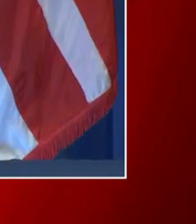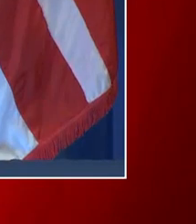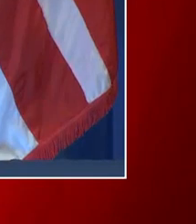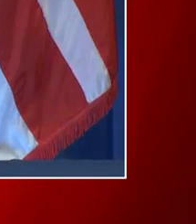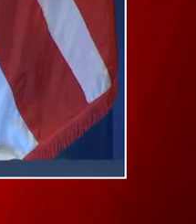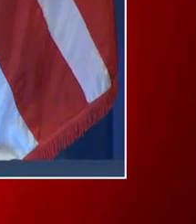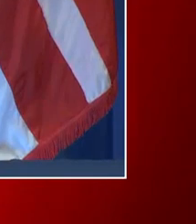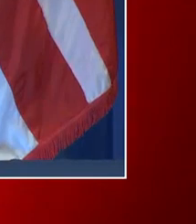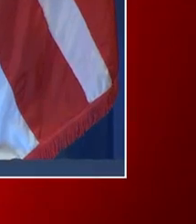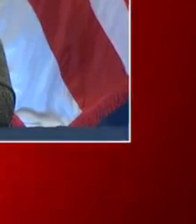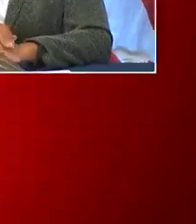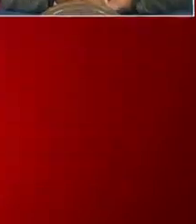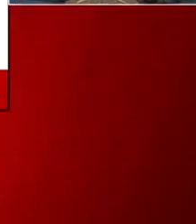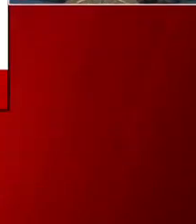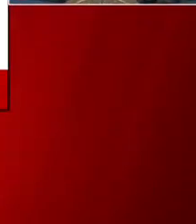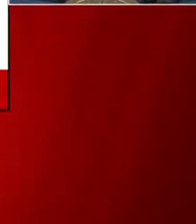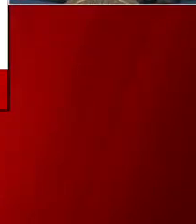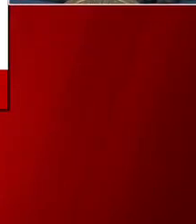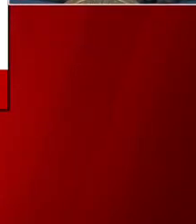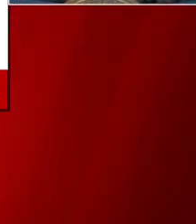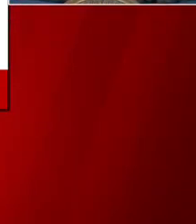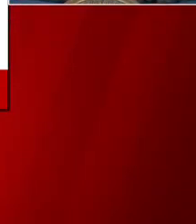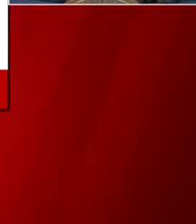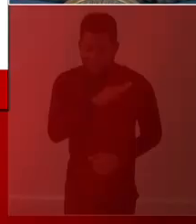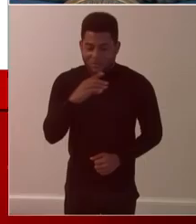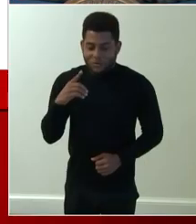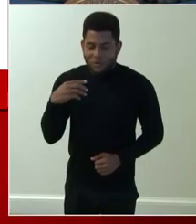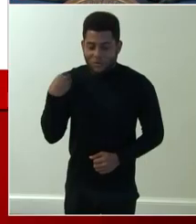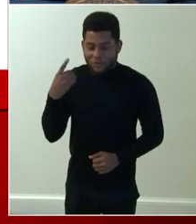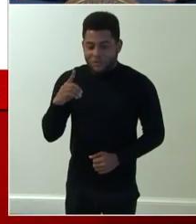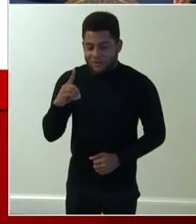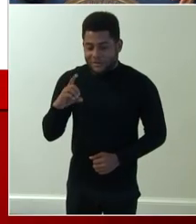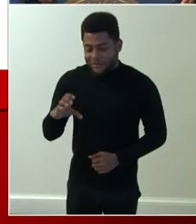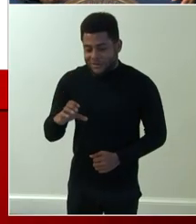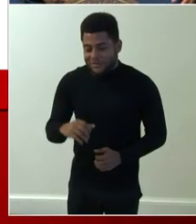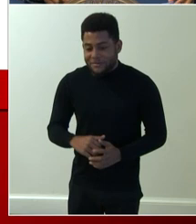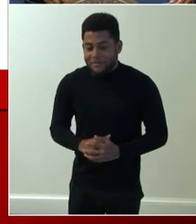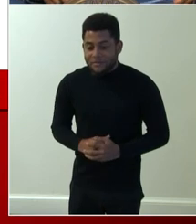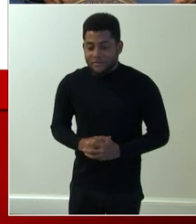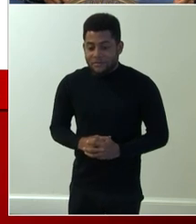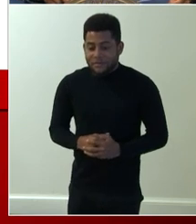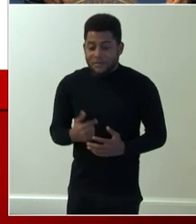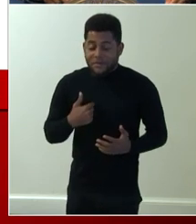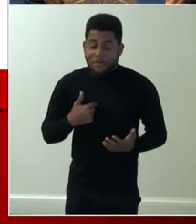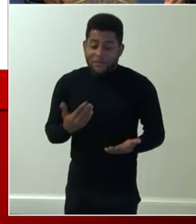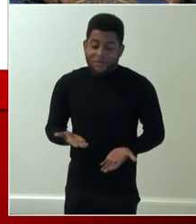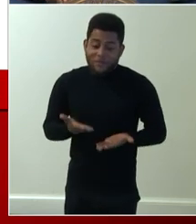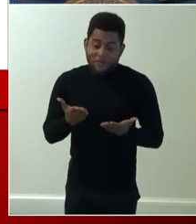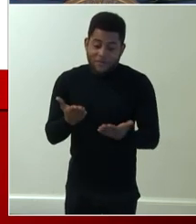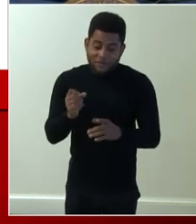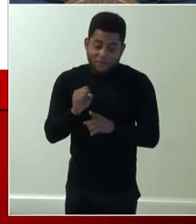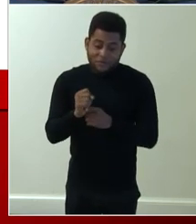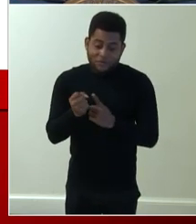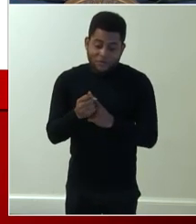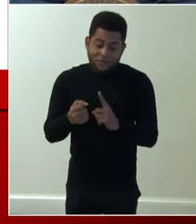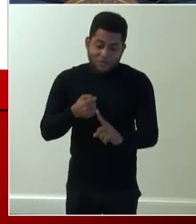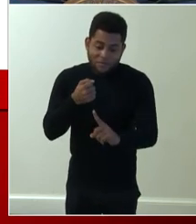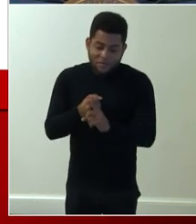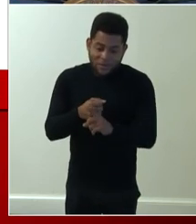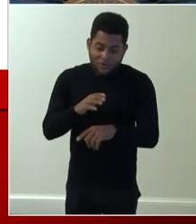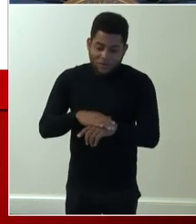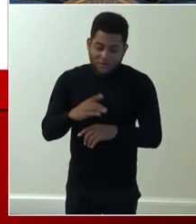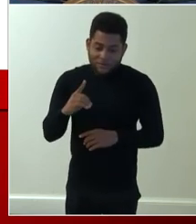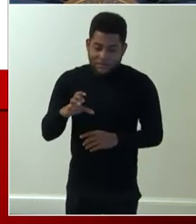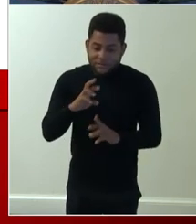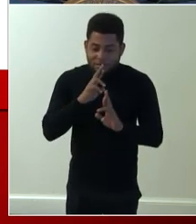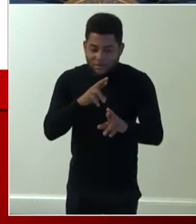I'm Muriel Bowser. I'm the mayor of Washington, D.C. I am providing a situational update on the district's